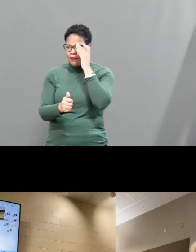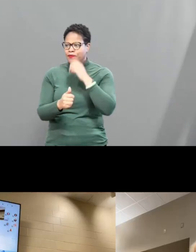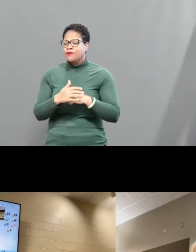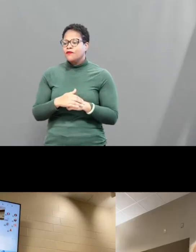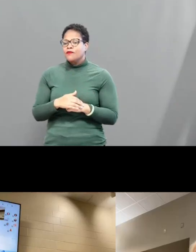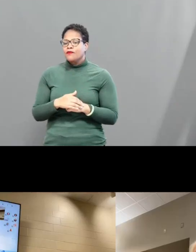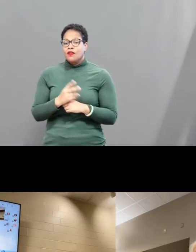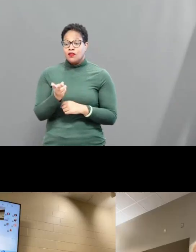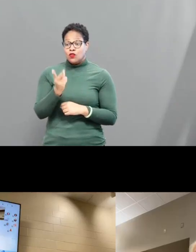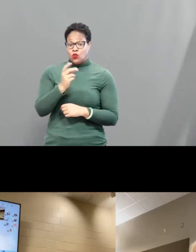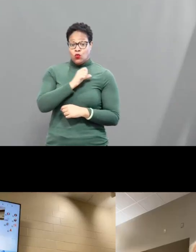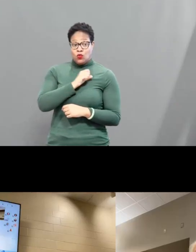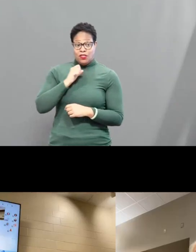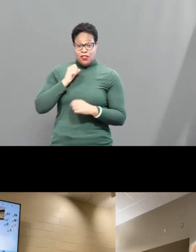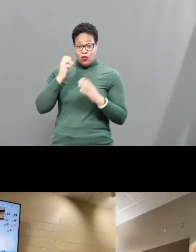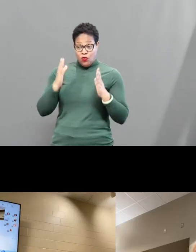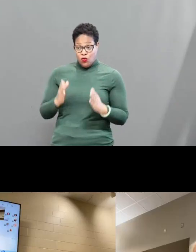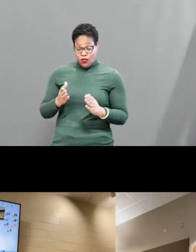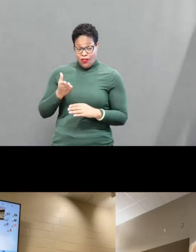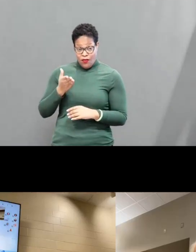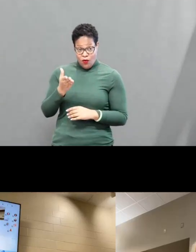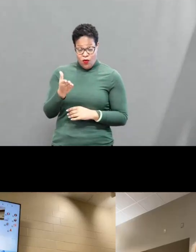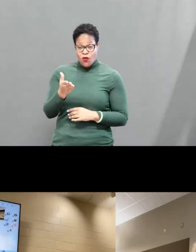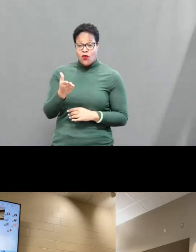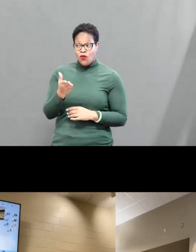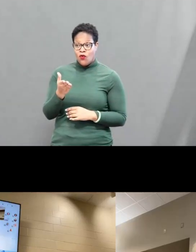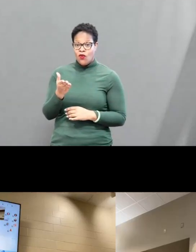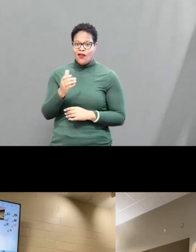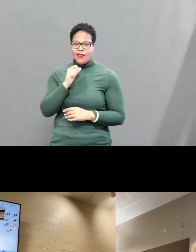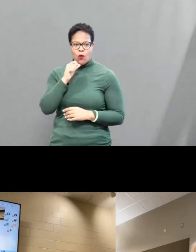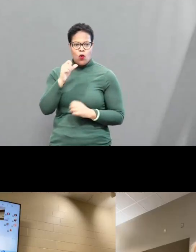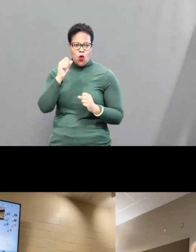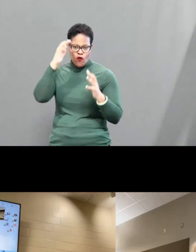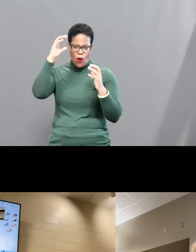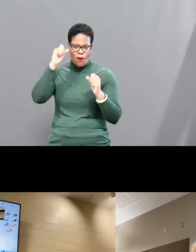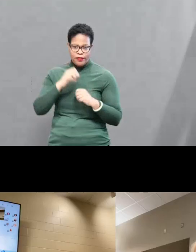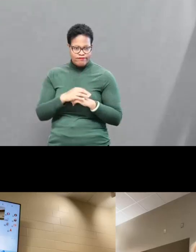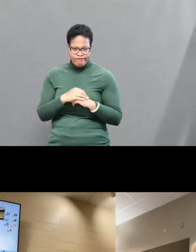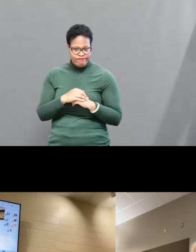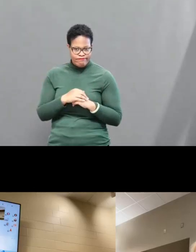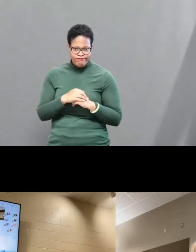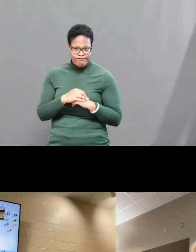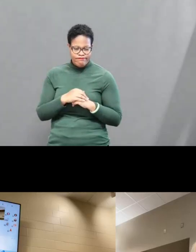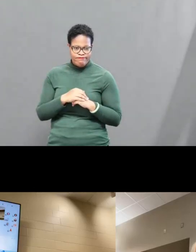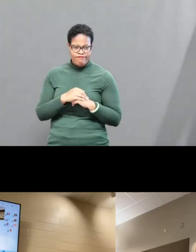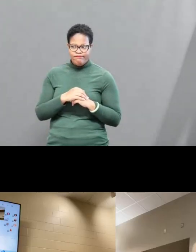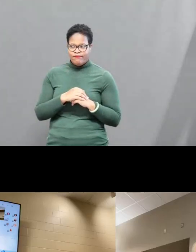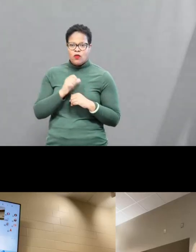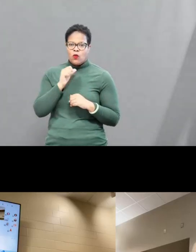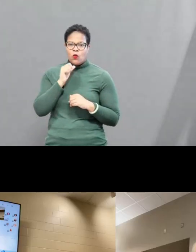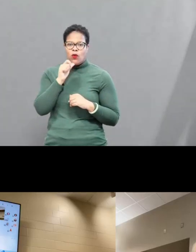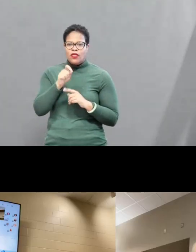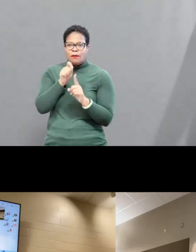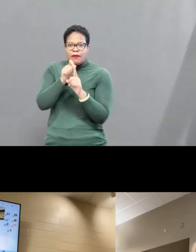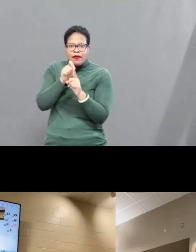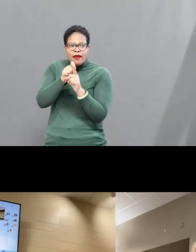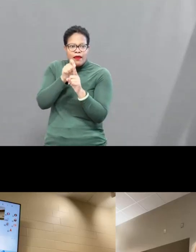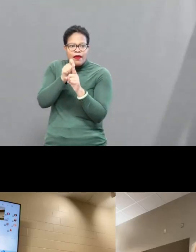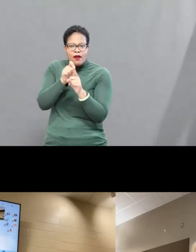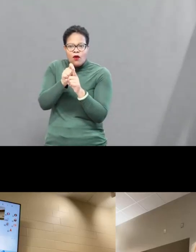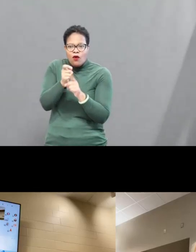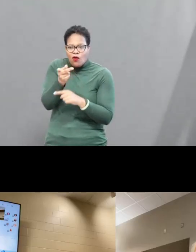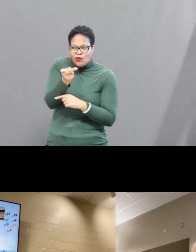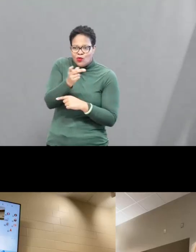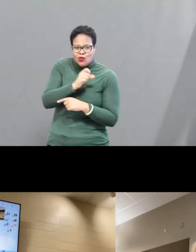The 2 senators there, they were not overwhelmed. I mean, we did not pick on them,